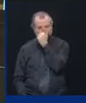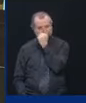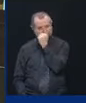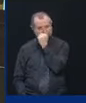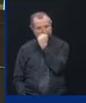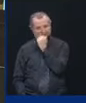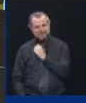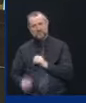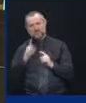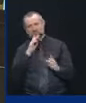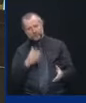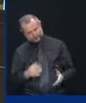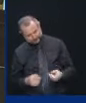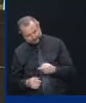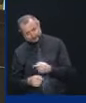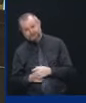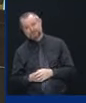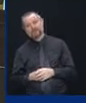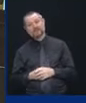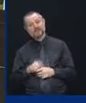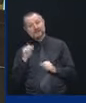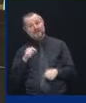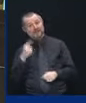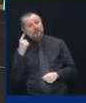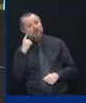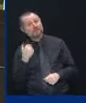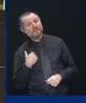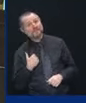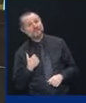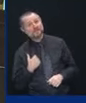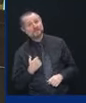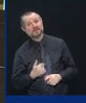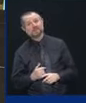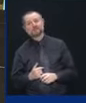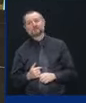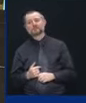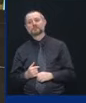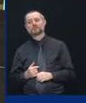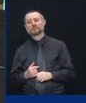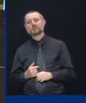I'm unmuted, Governor. Can you hear me?